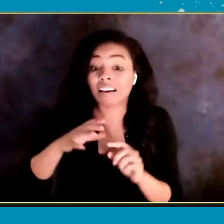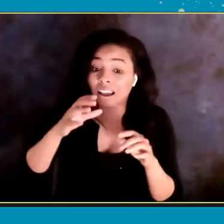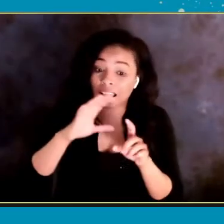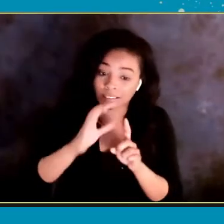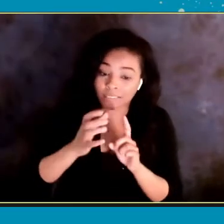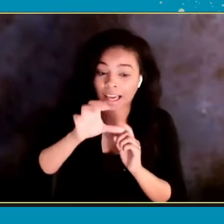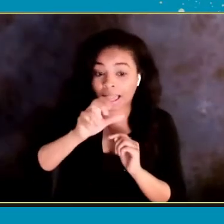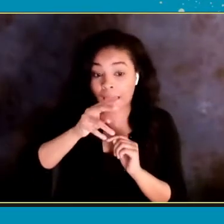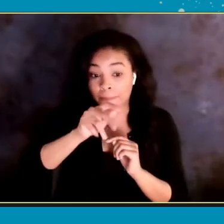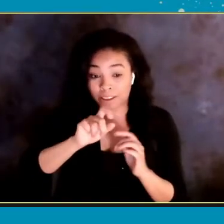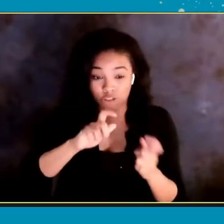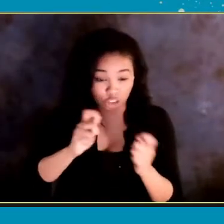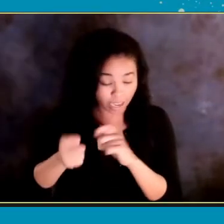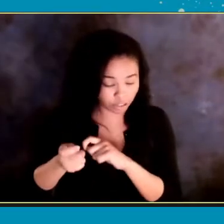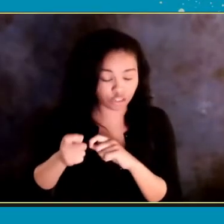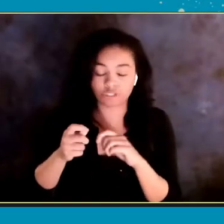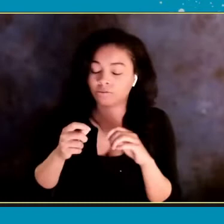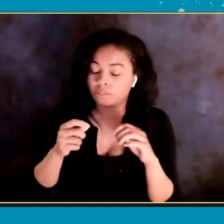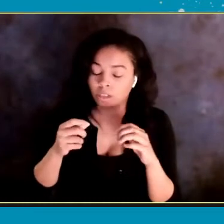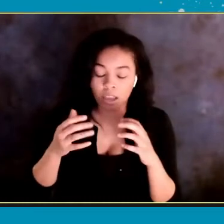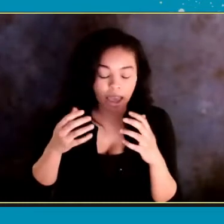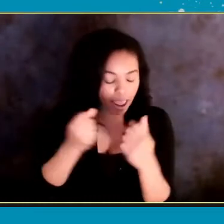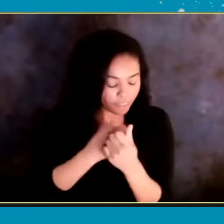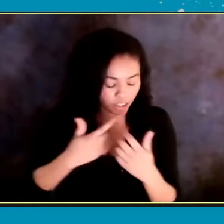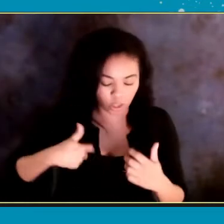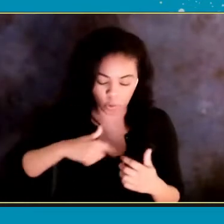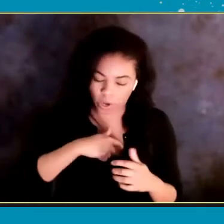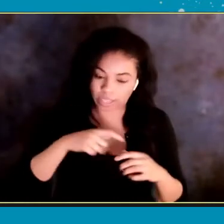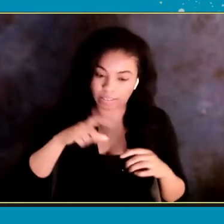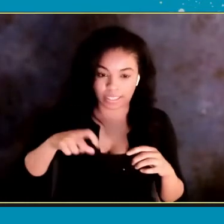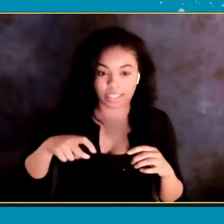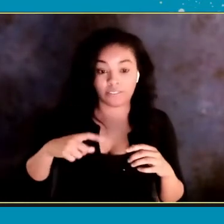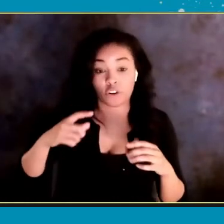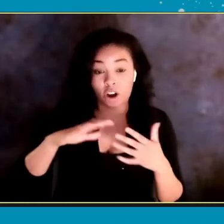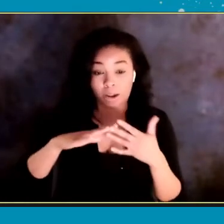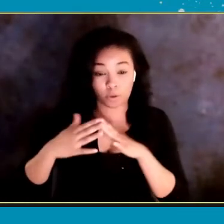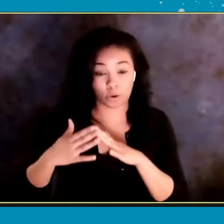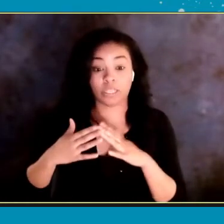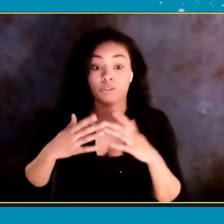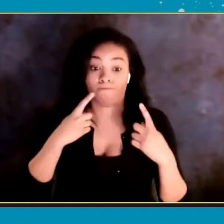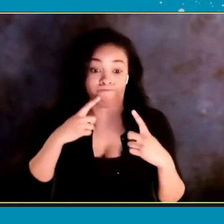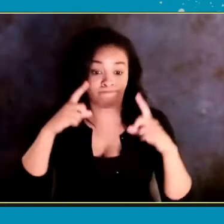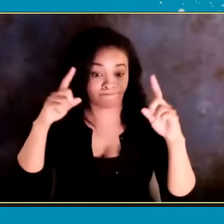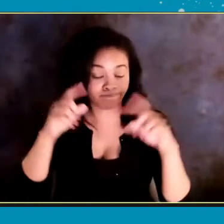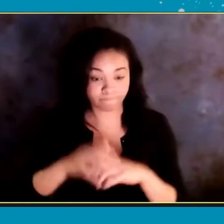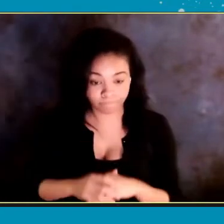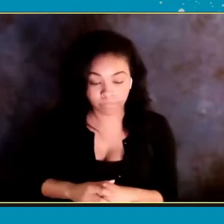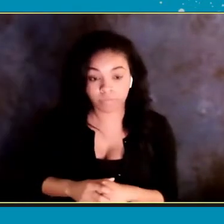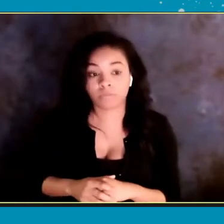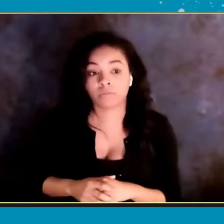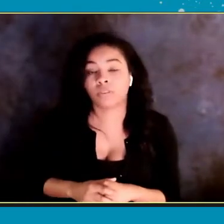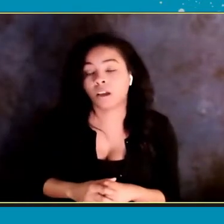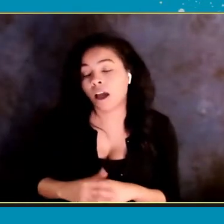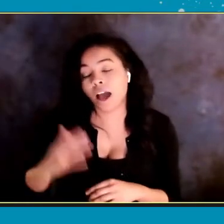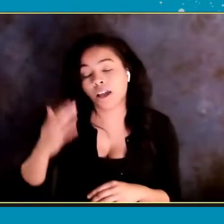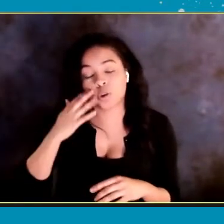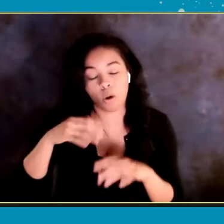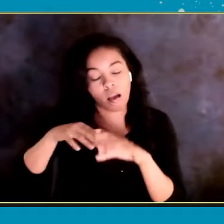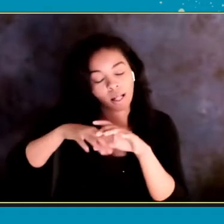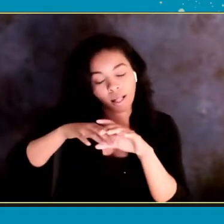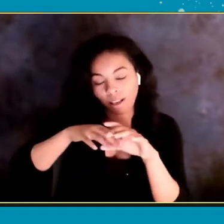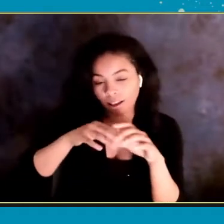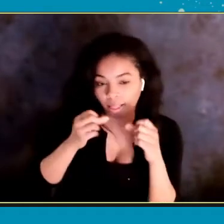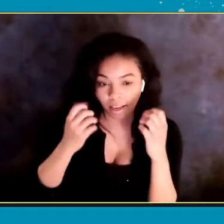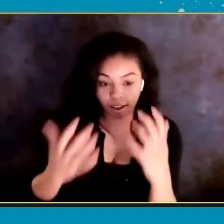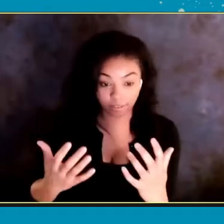the things our communities need and deserve to truly thrive. So, I know I talked a lot. Let me get into